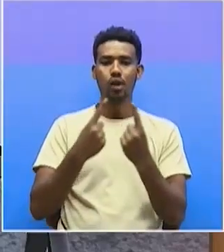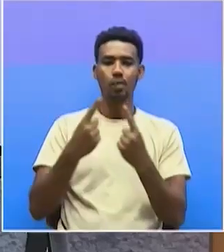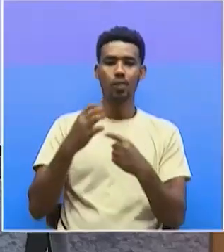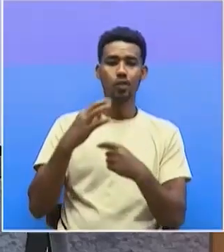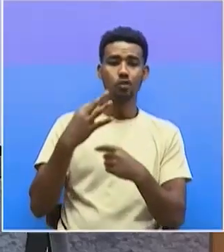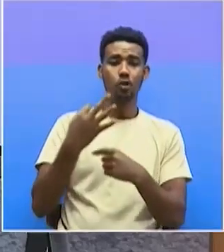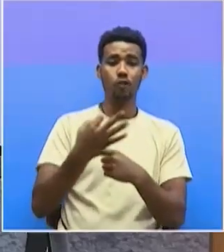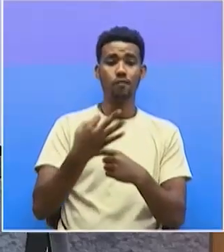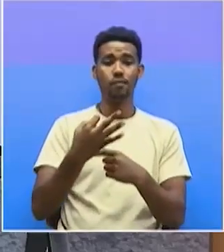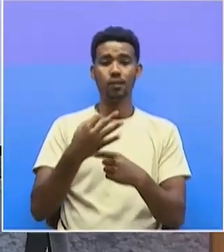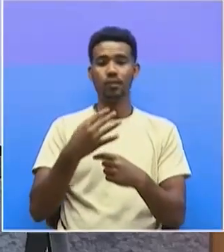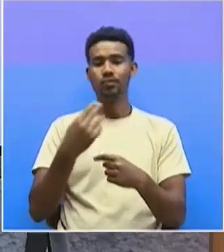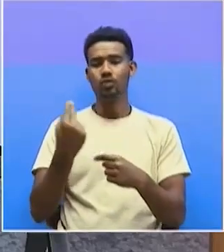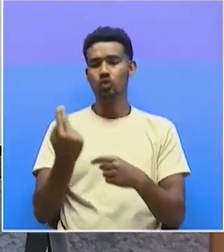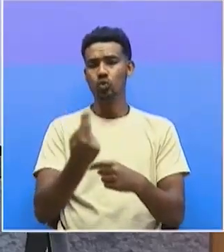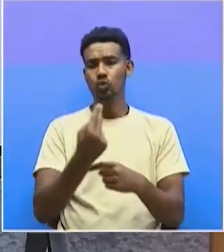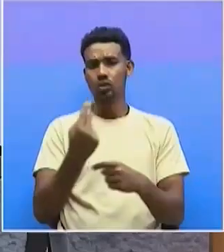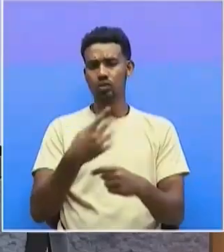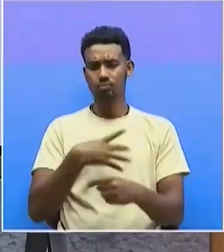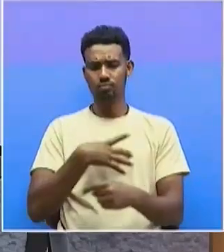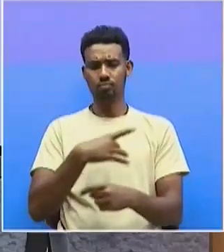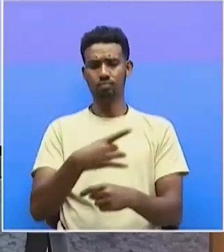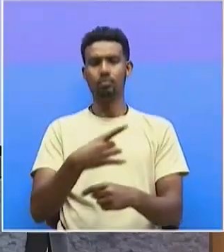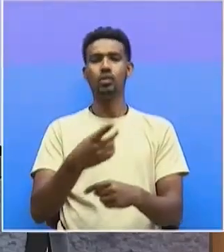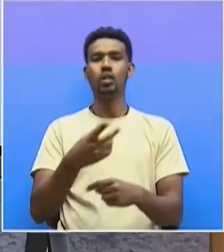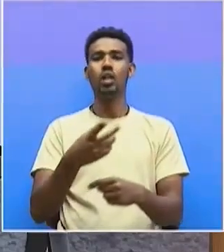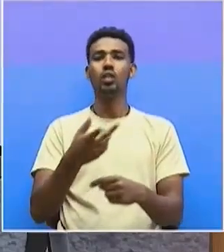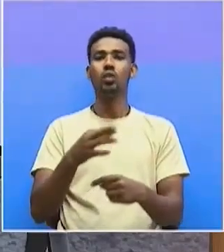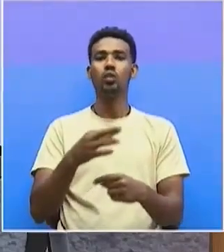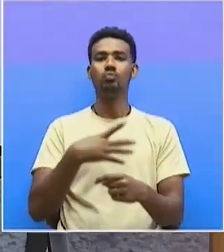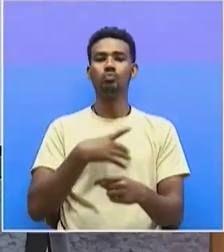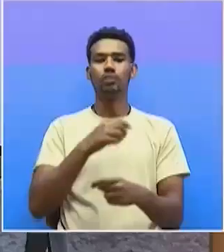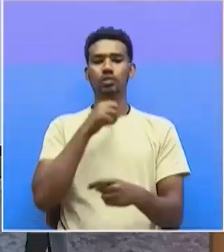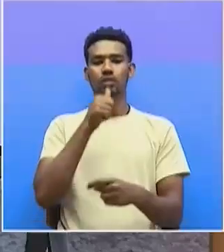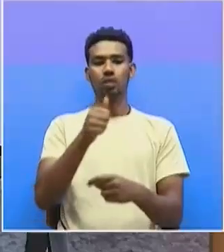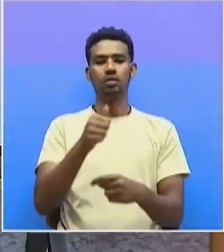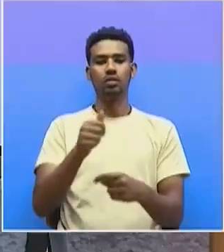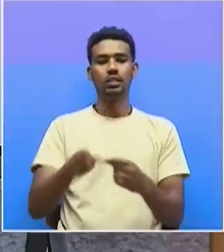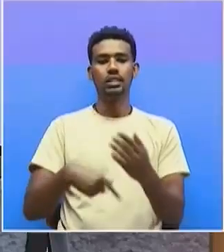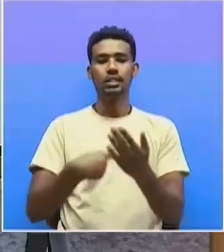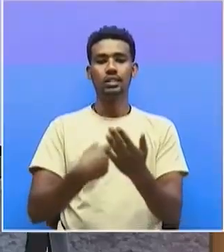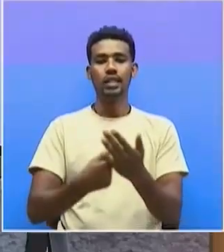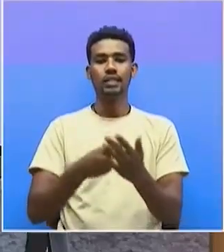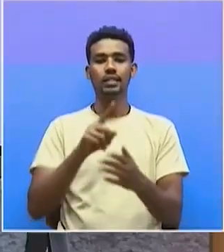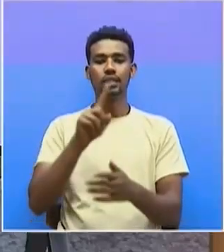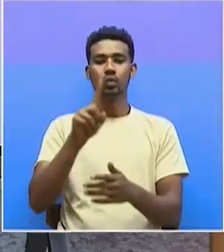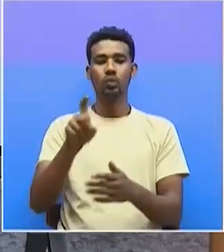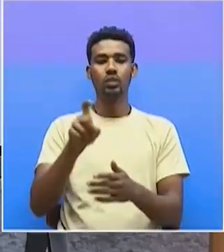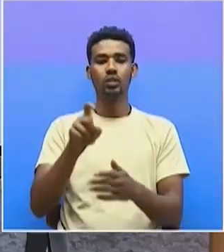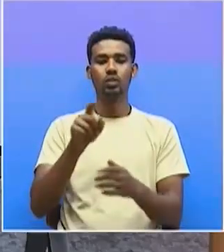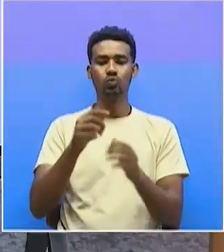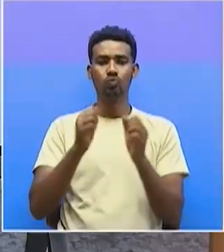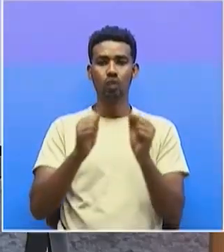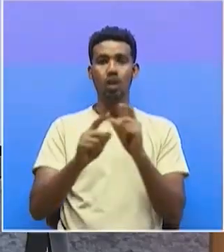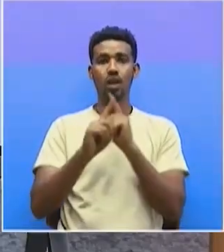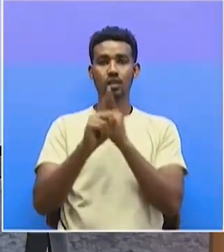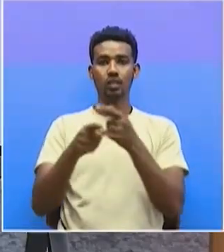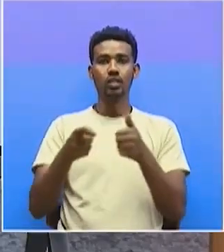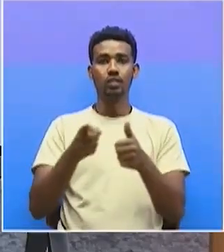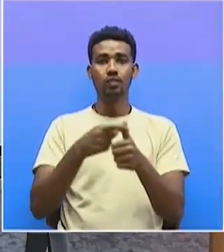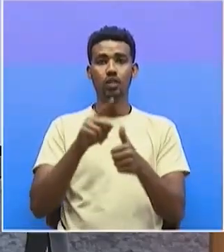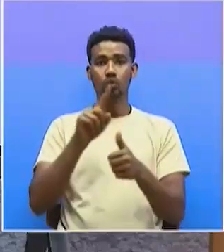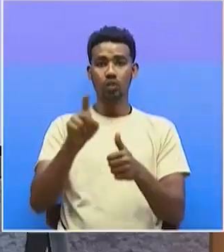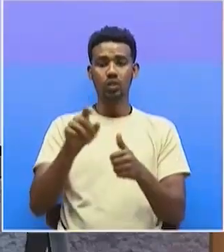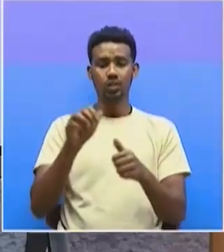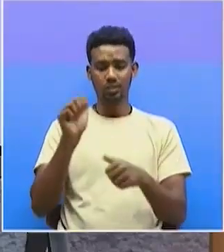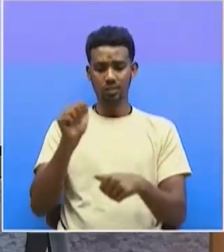saying, using like and dislike. These are the questions. You can answer even the first question,